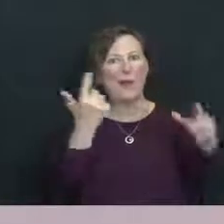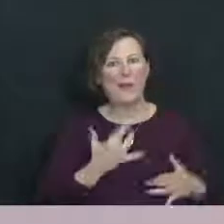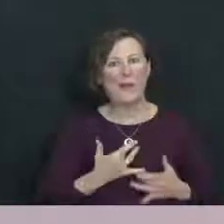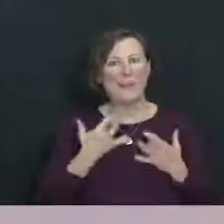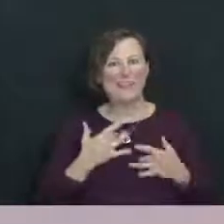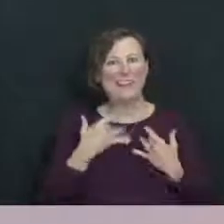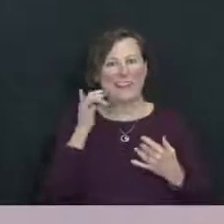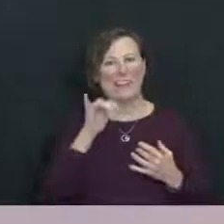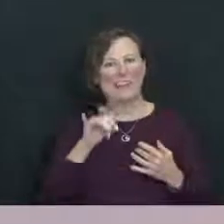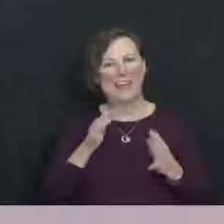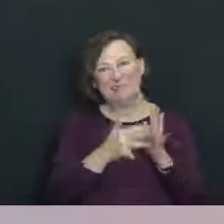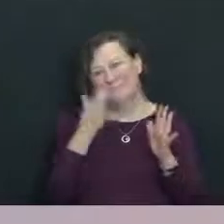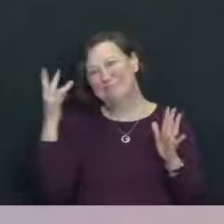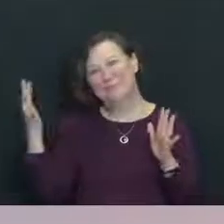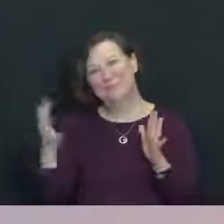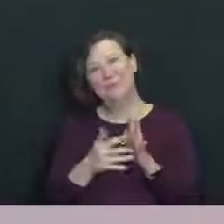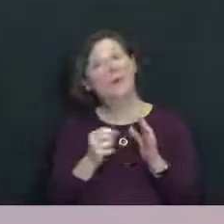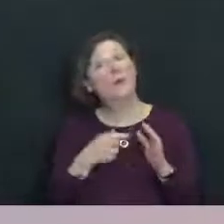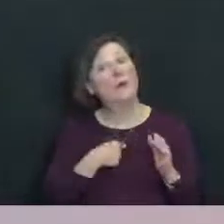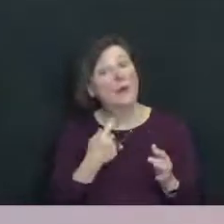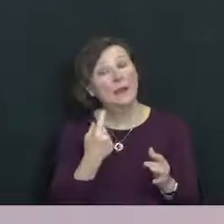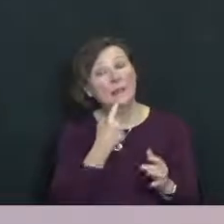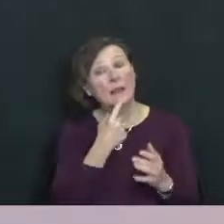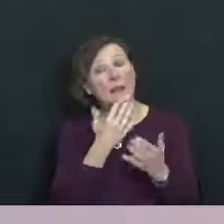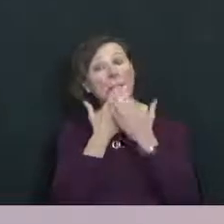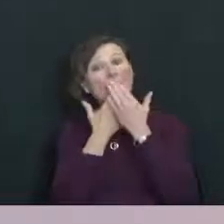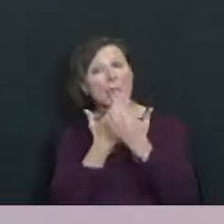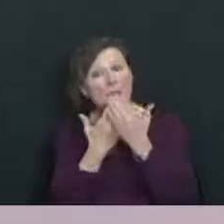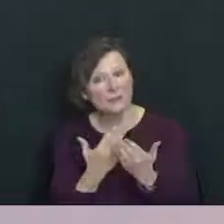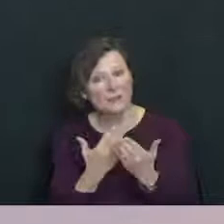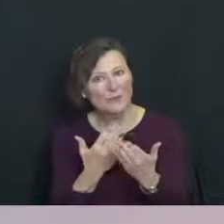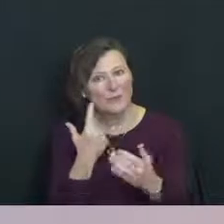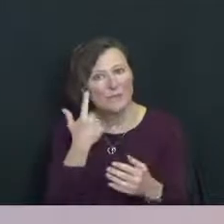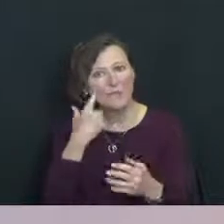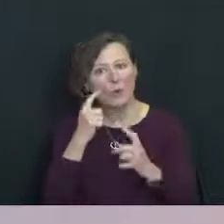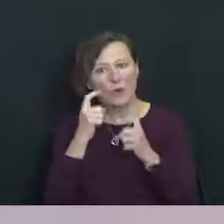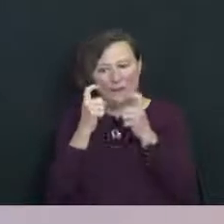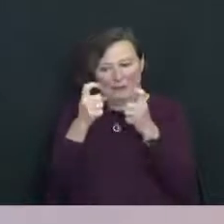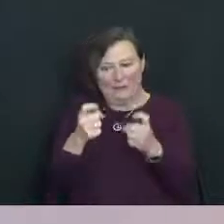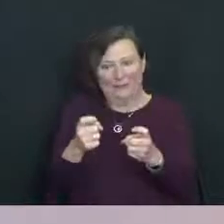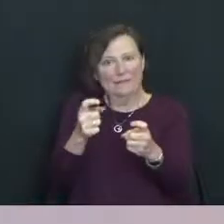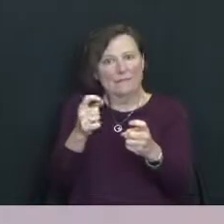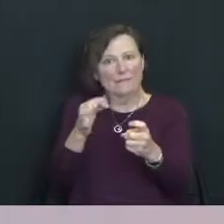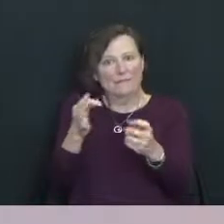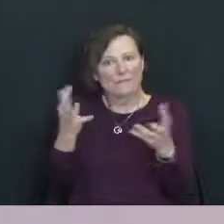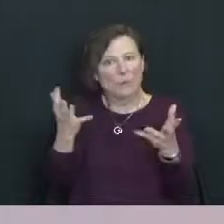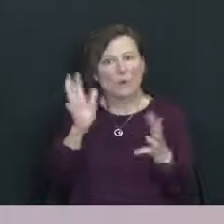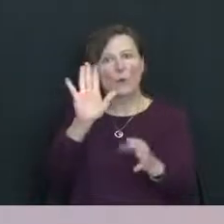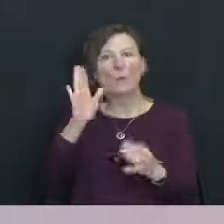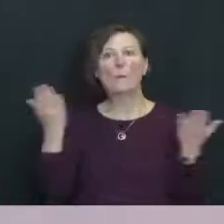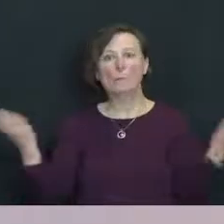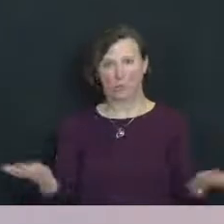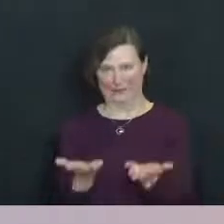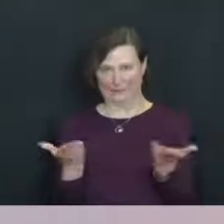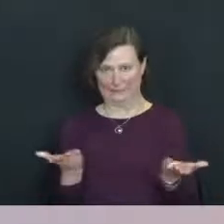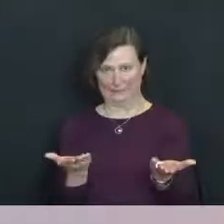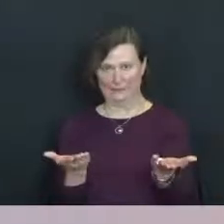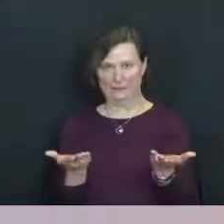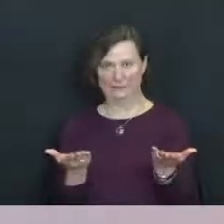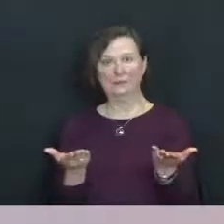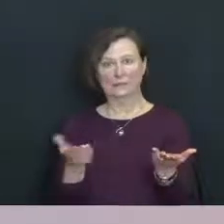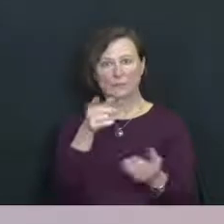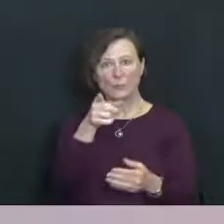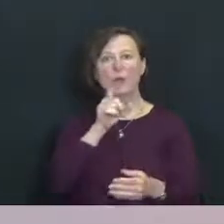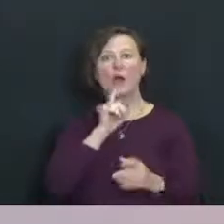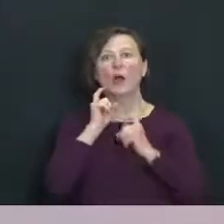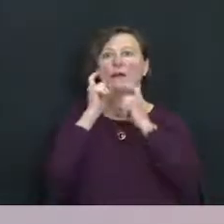I sometimes say thank you for the gift of your presence, because you are a gift of